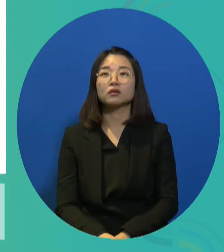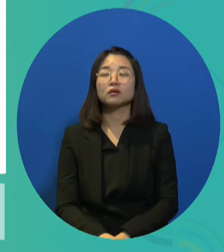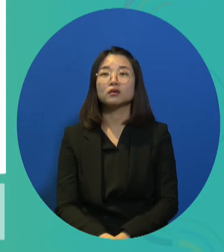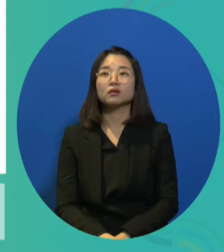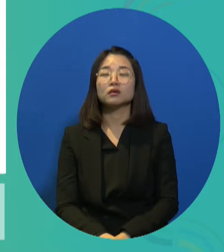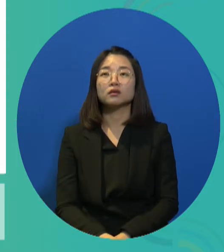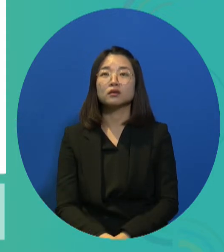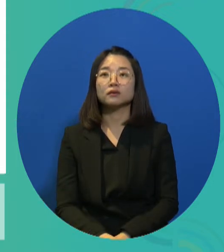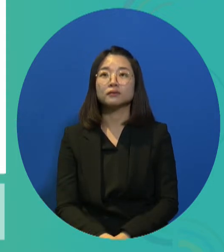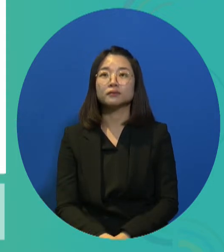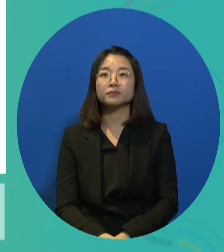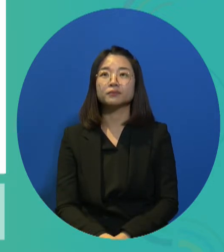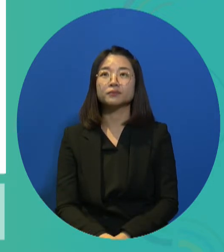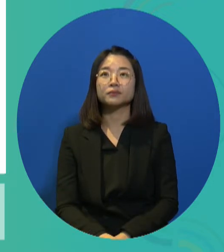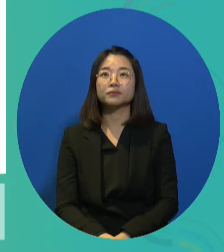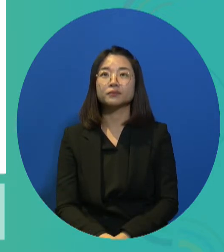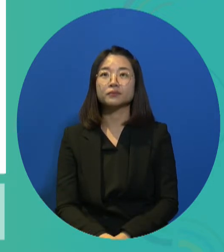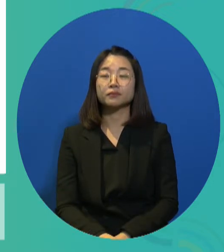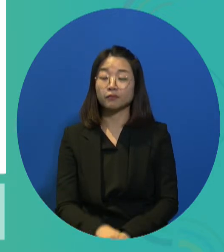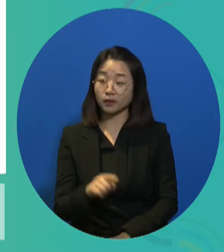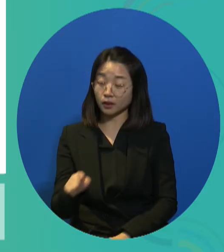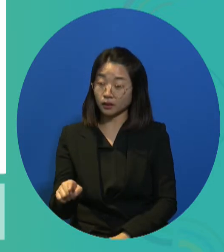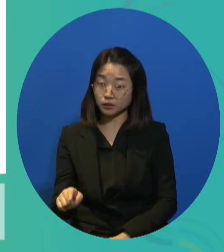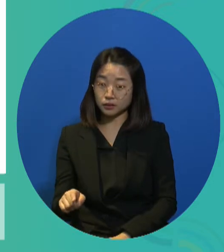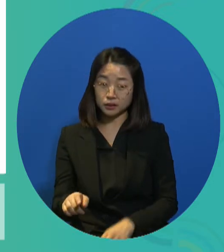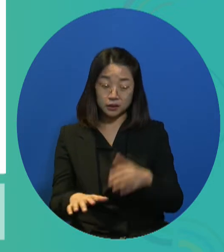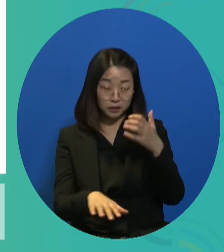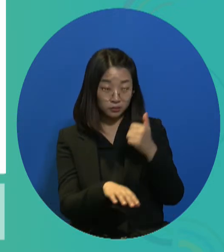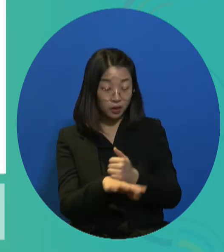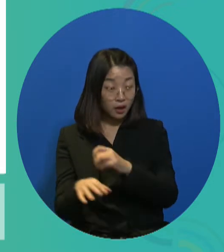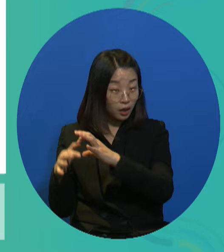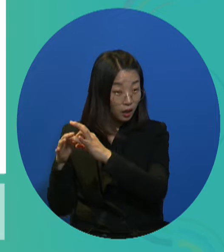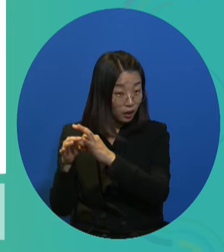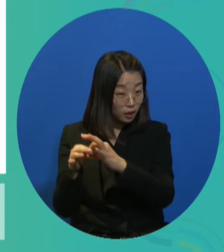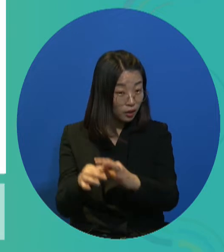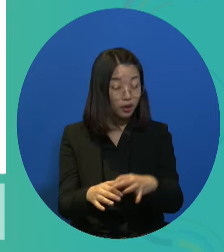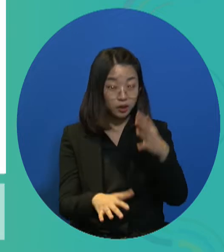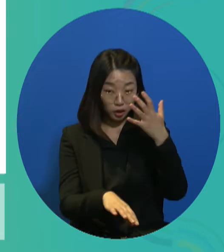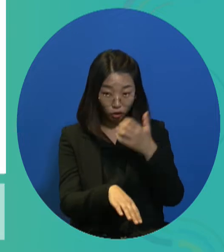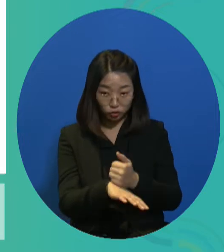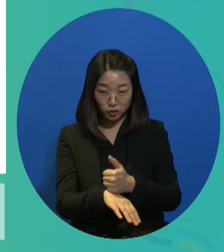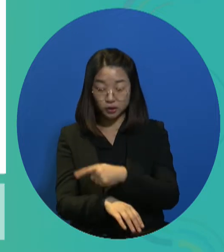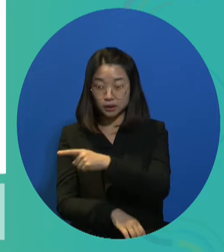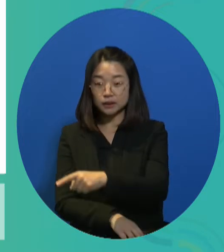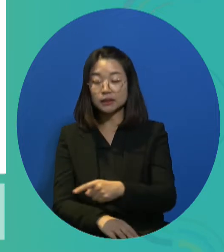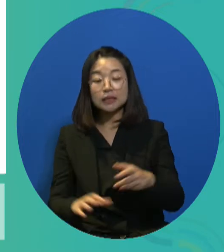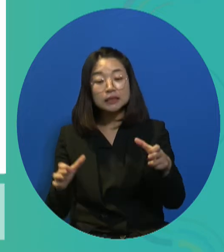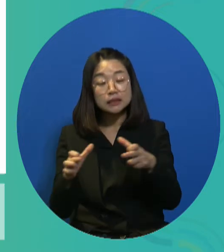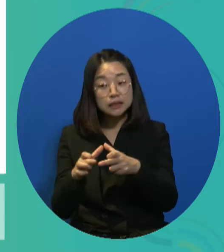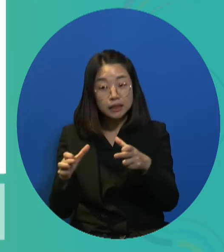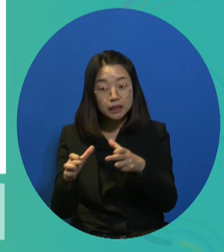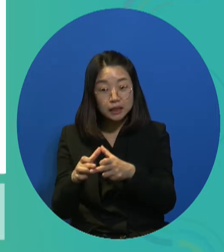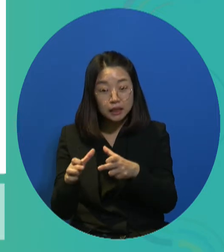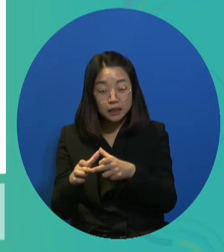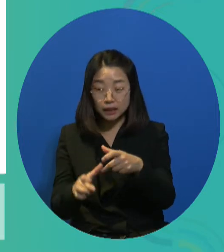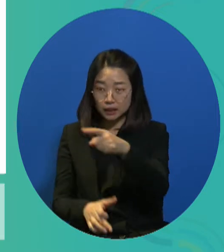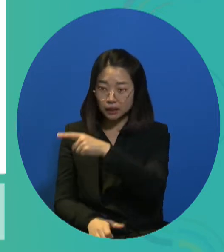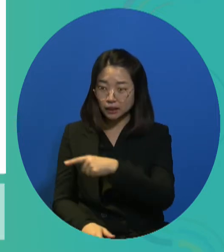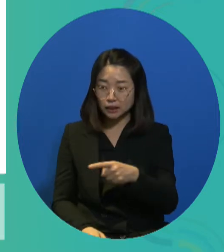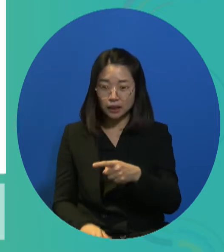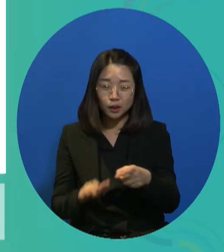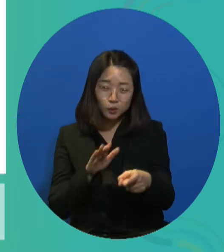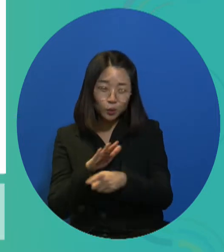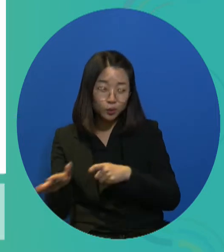grew. And so more than a decade later, what we have is a